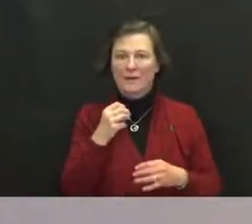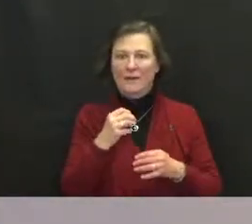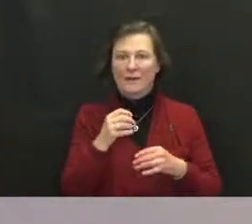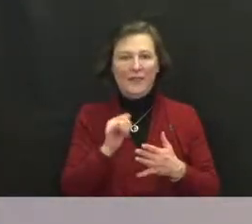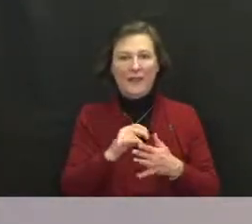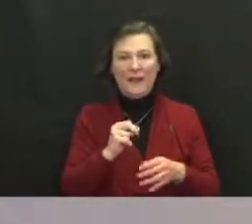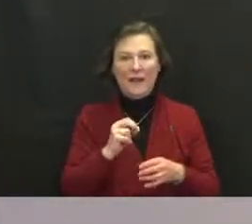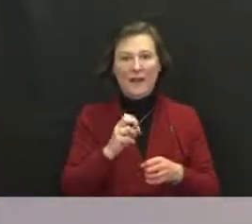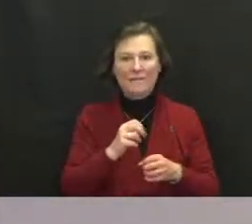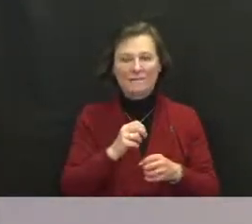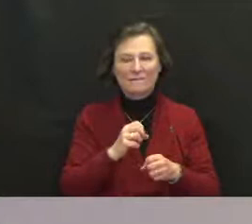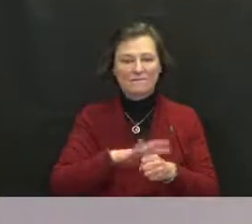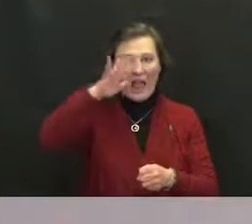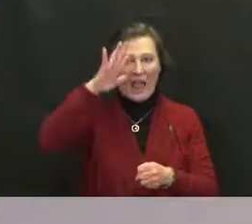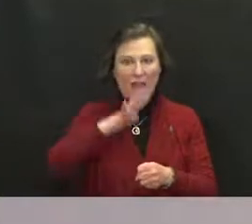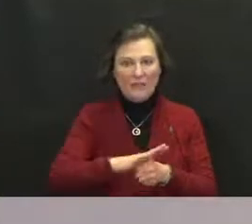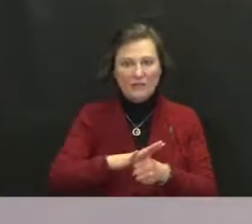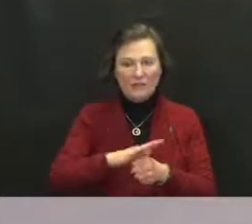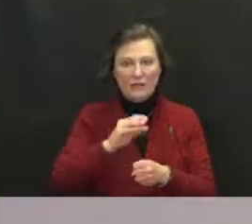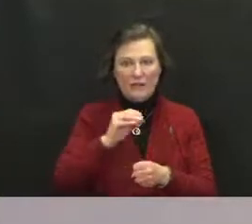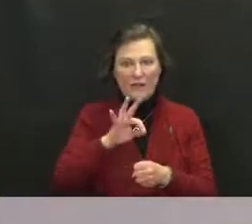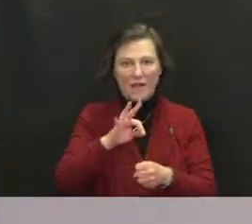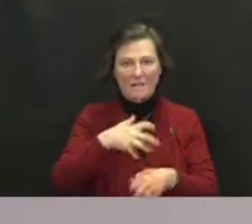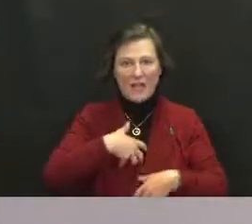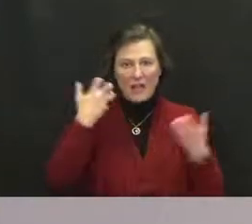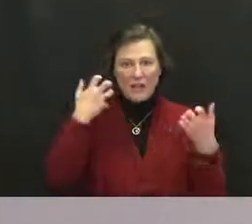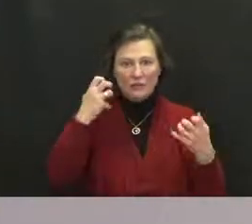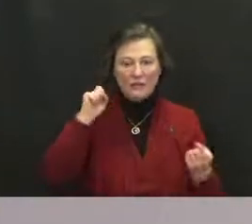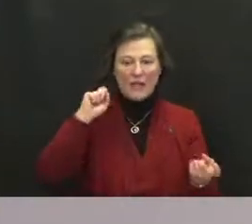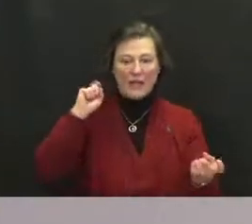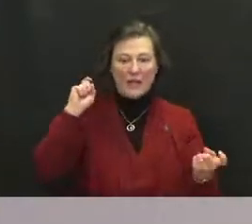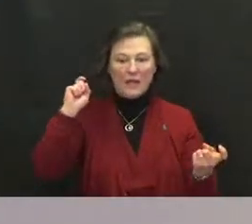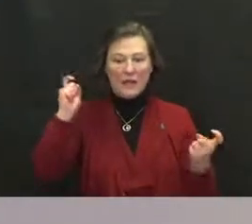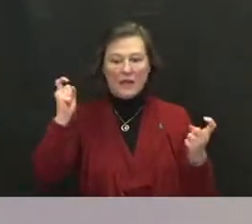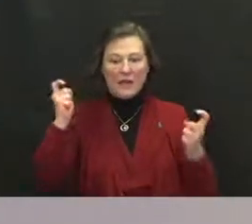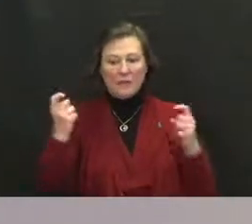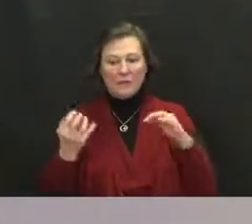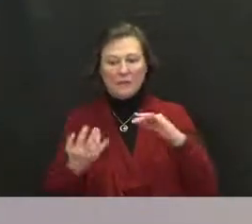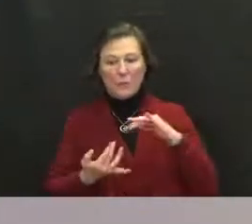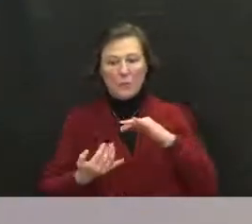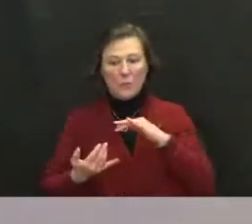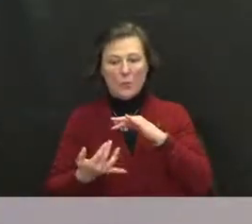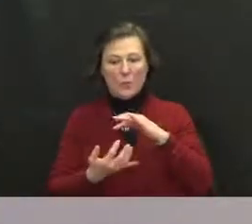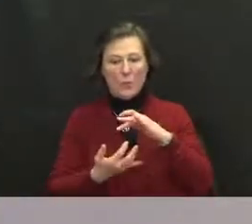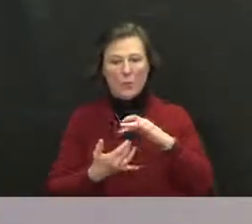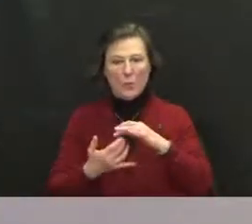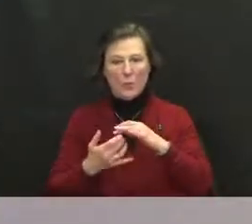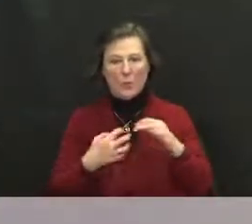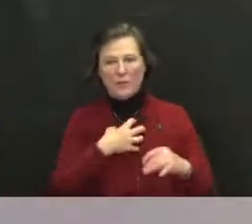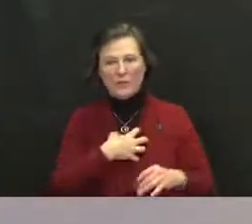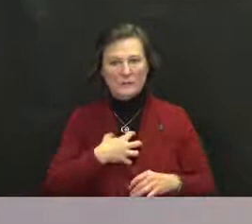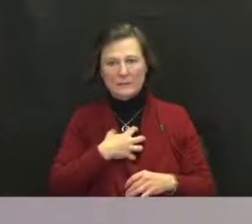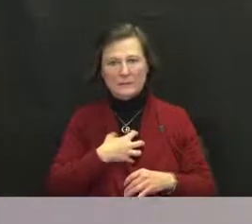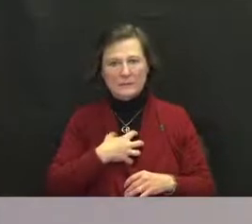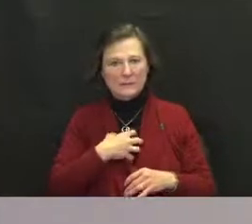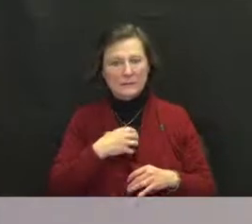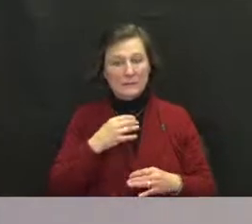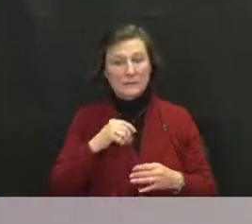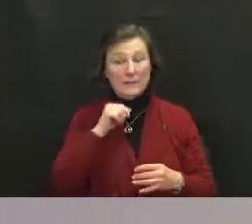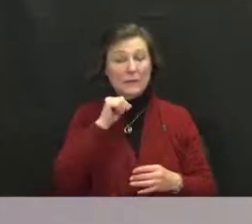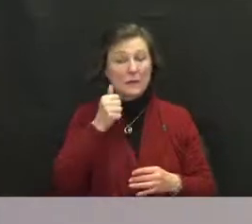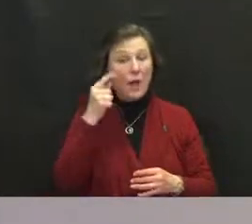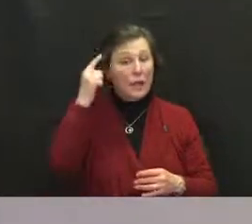anger can morph into a smoldering state of hostility. It's often an unconscious